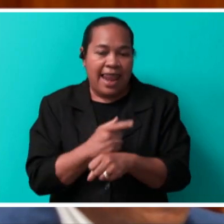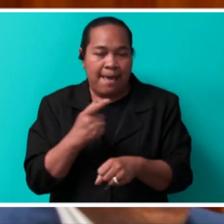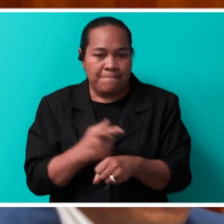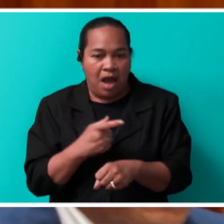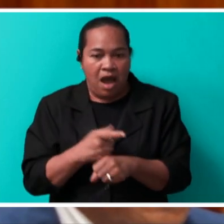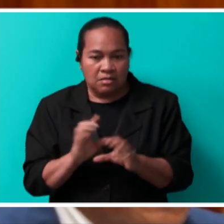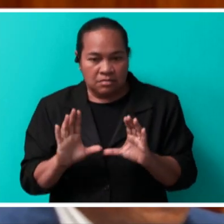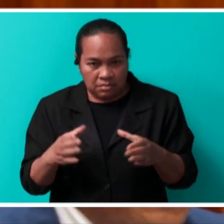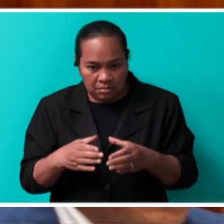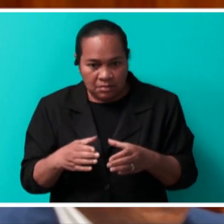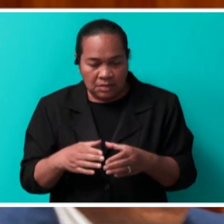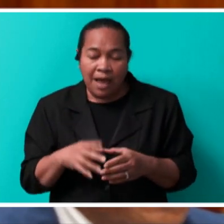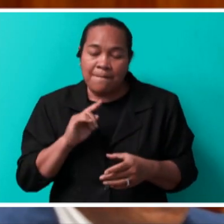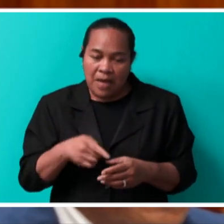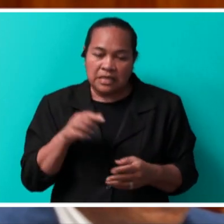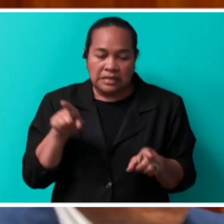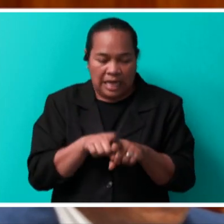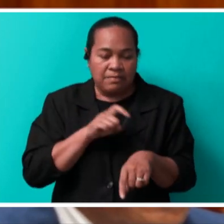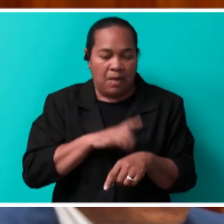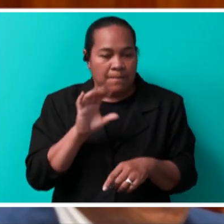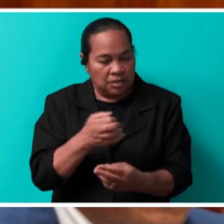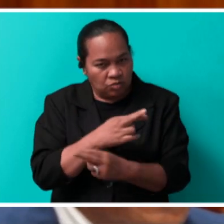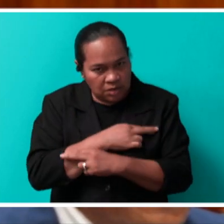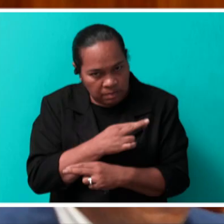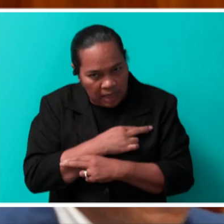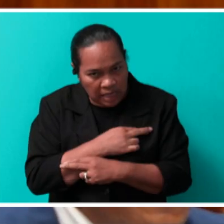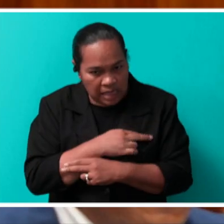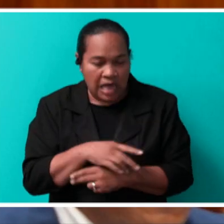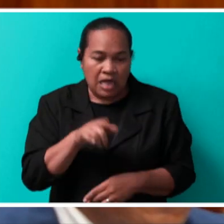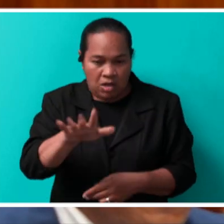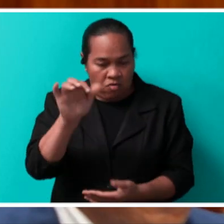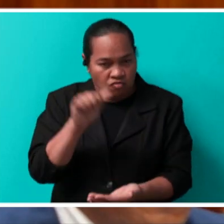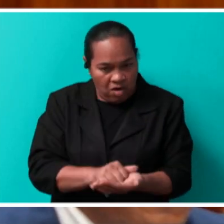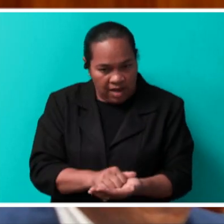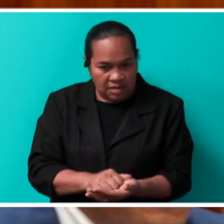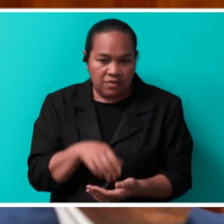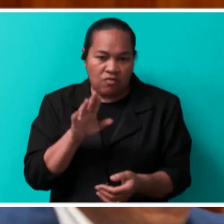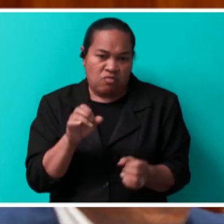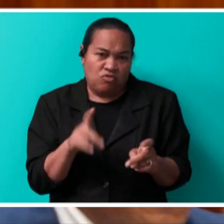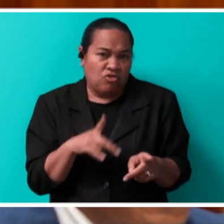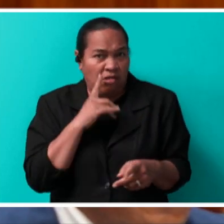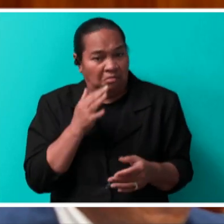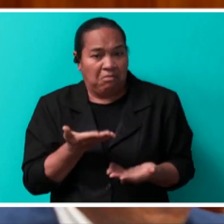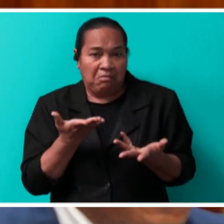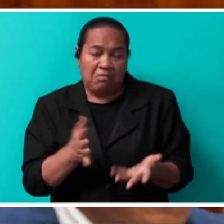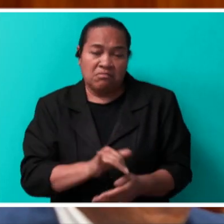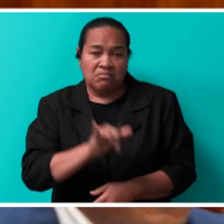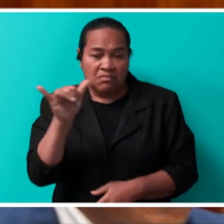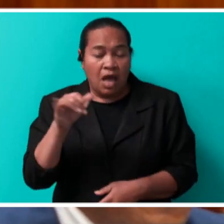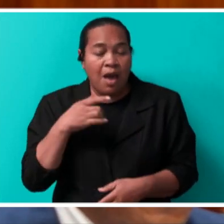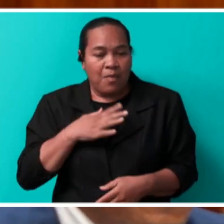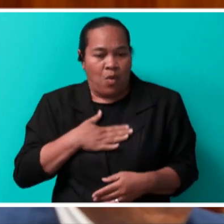while we respect the right of our workers to take up overseas employment opportunities. We are equally focused on strengthening